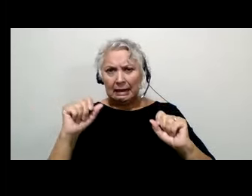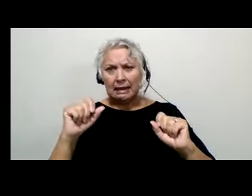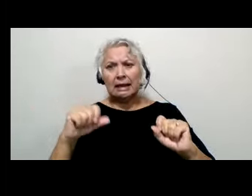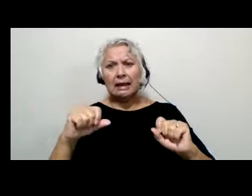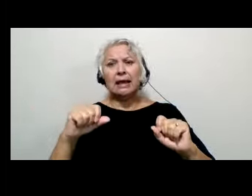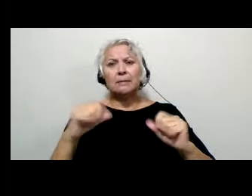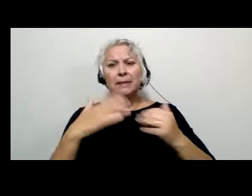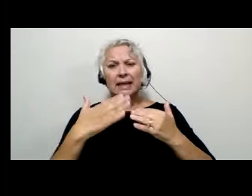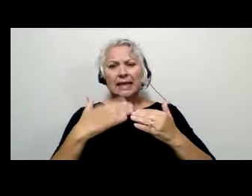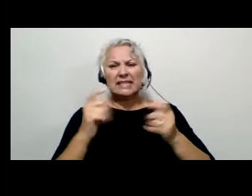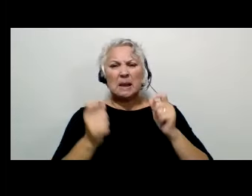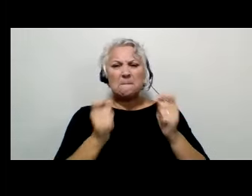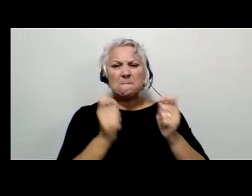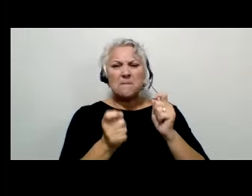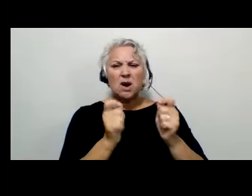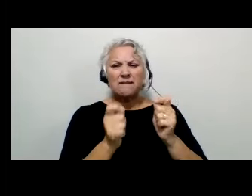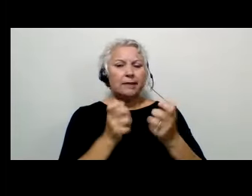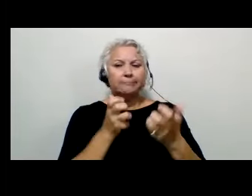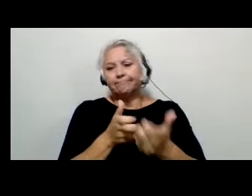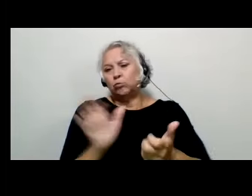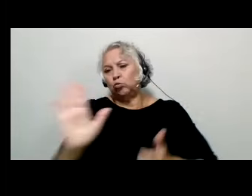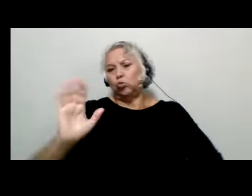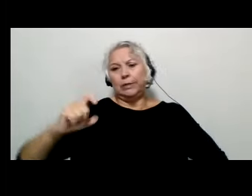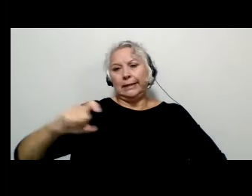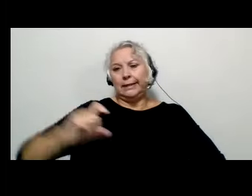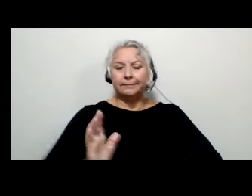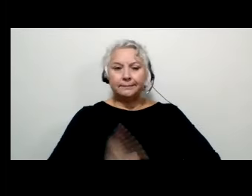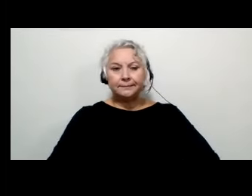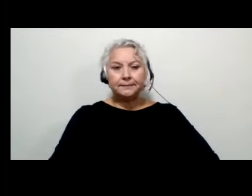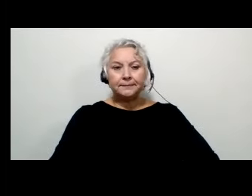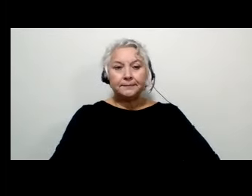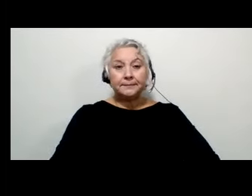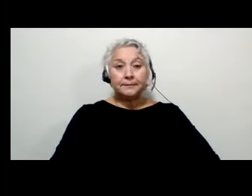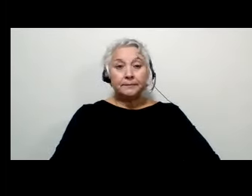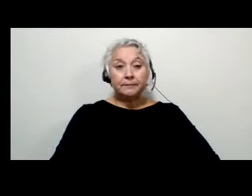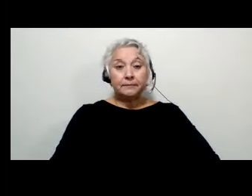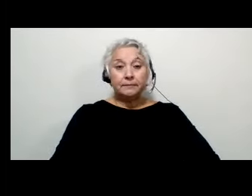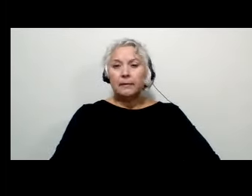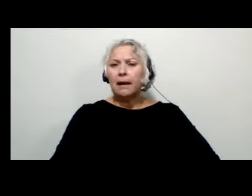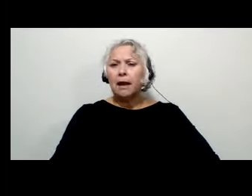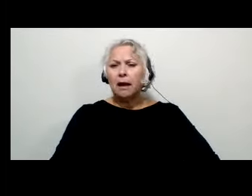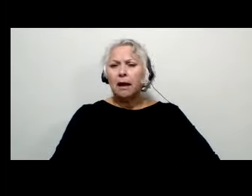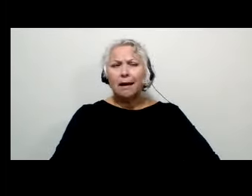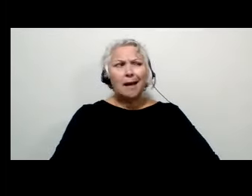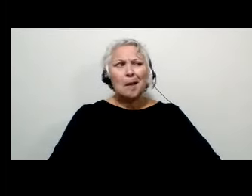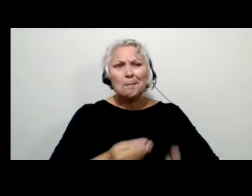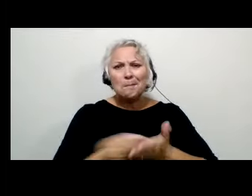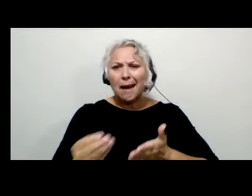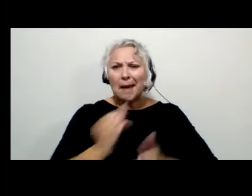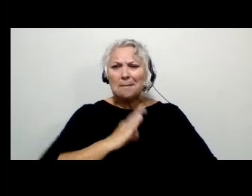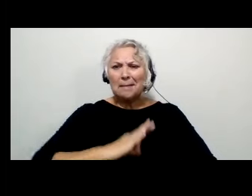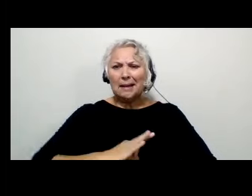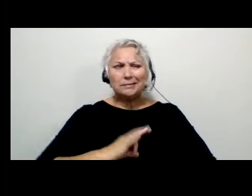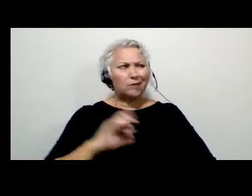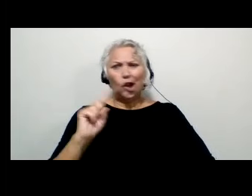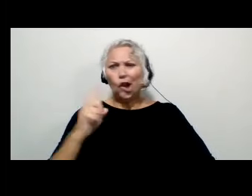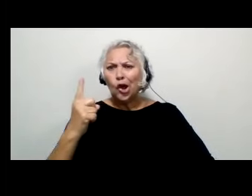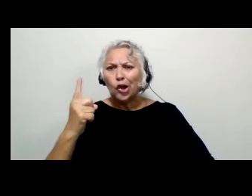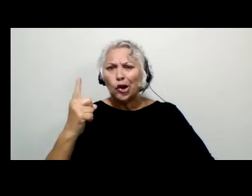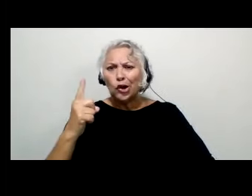easily modified however you want it. And so a pack of buttons at the Dollar Tree costs $1.